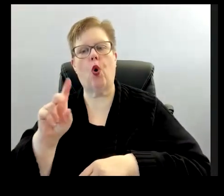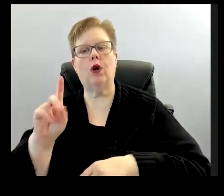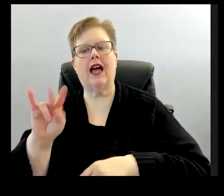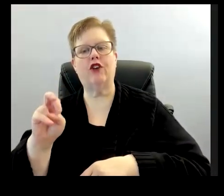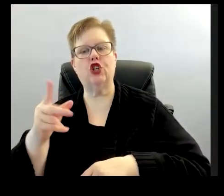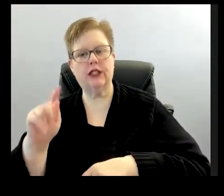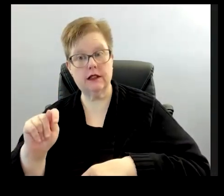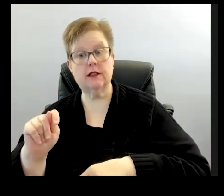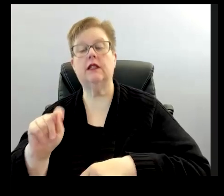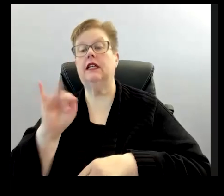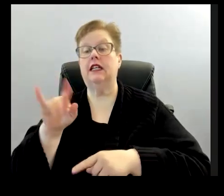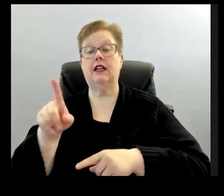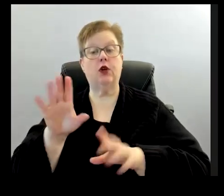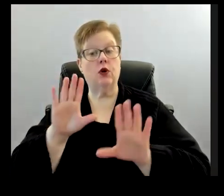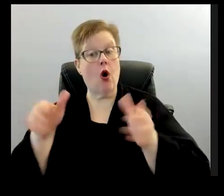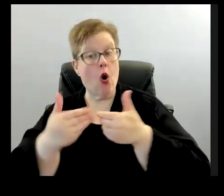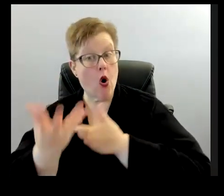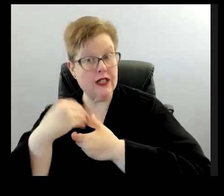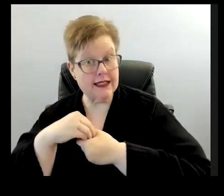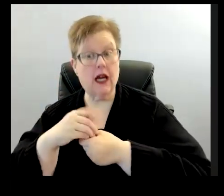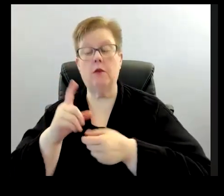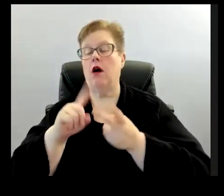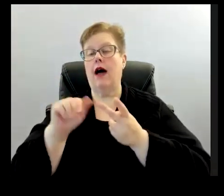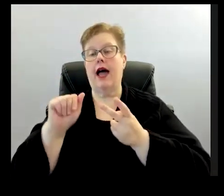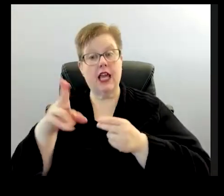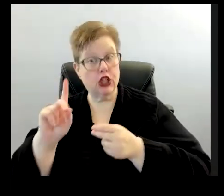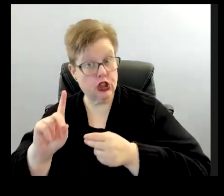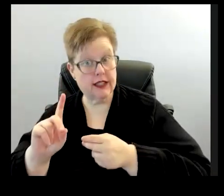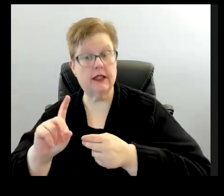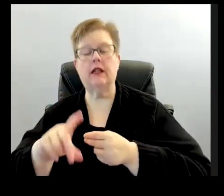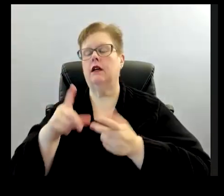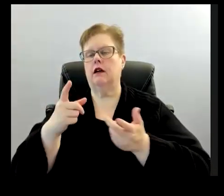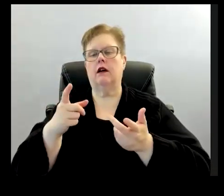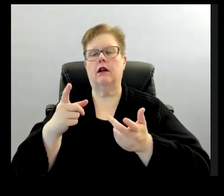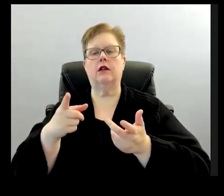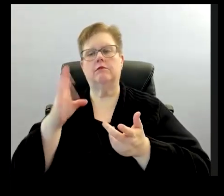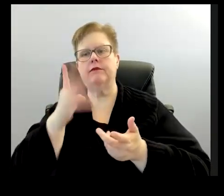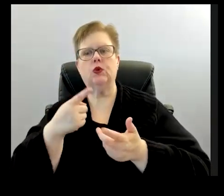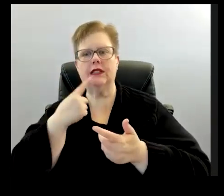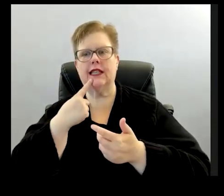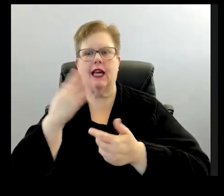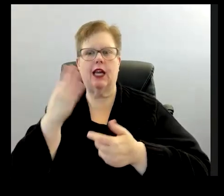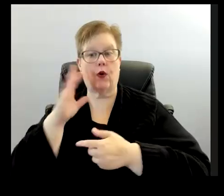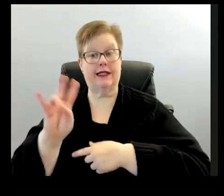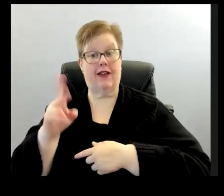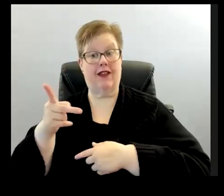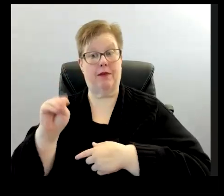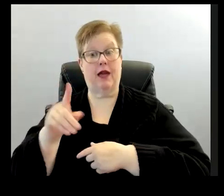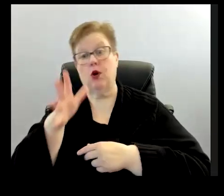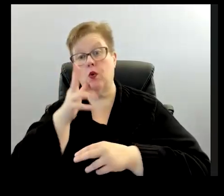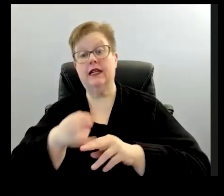particularly if you are autistic or have ADHD. This is a situation where, let's say, you know that at 7 p.m. you're going to